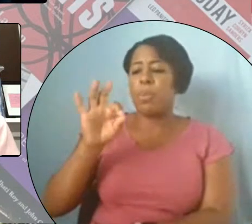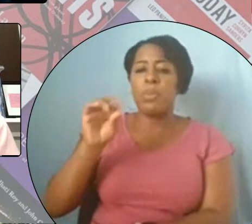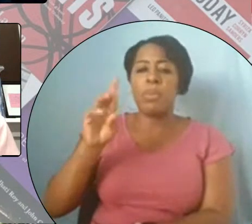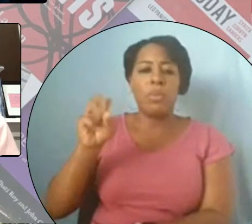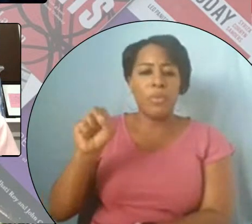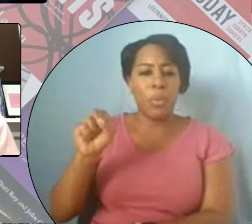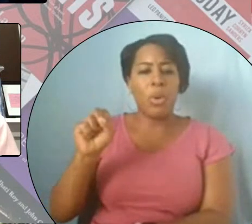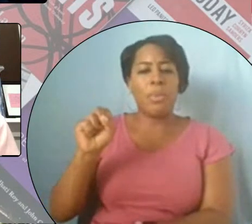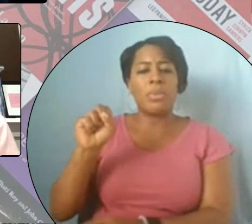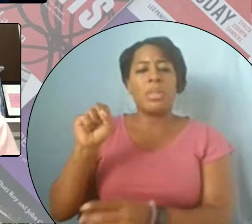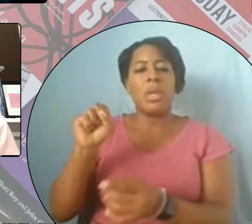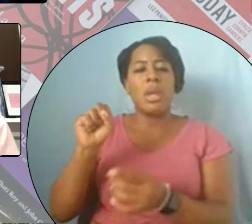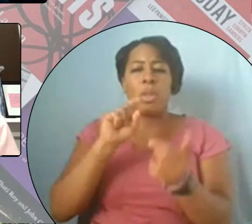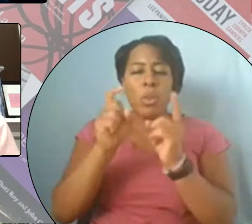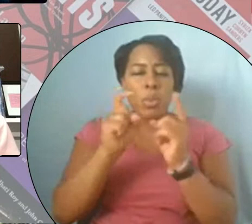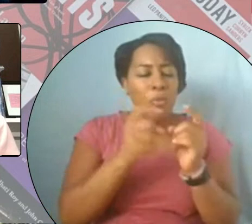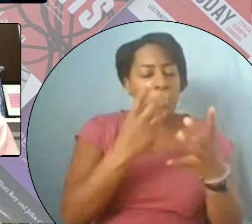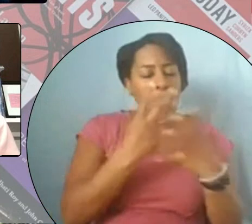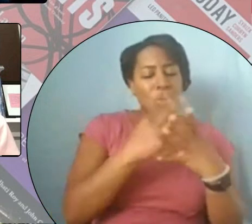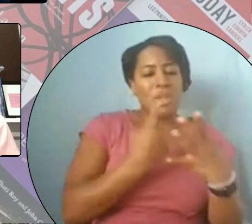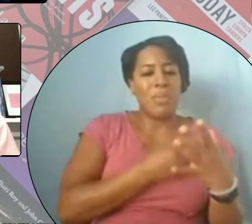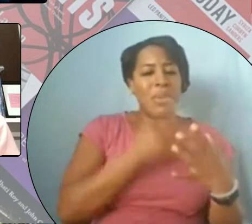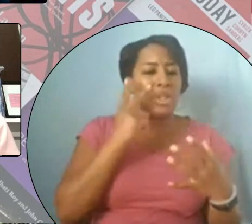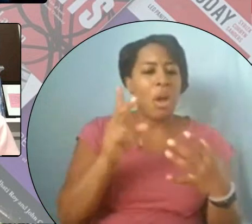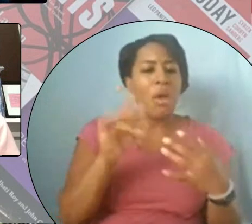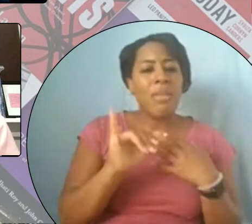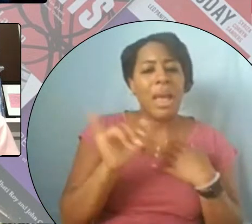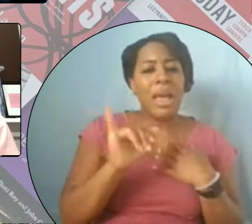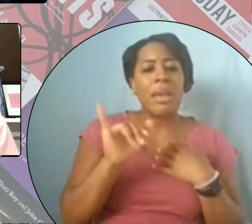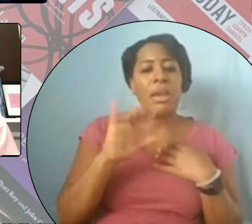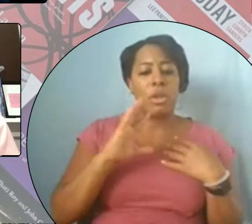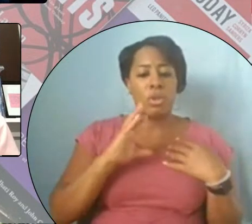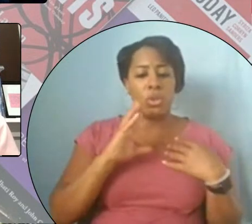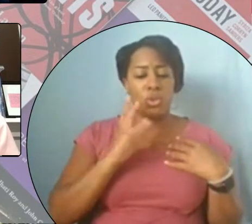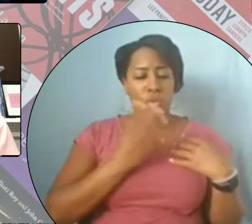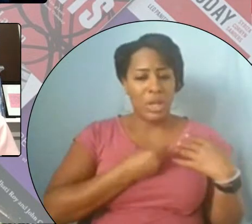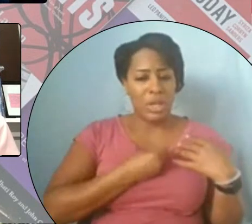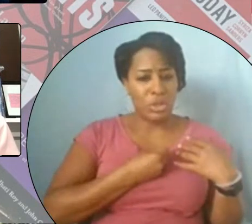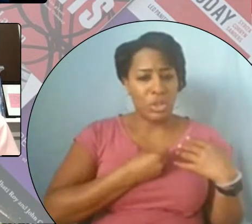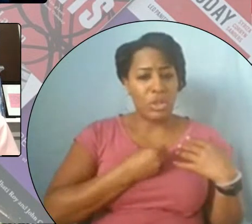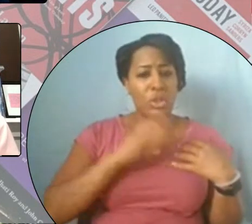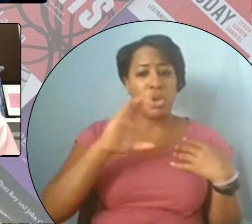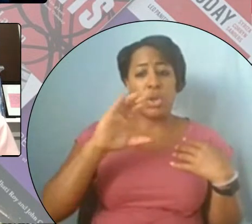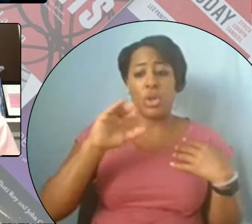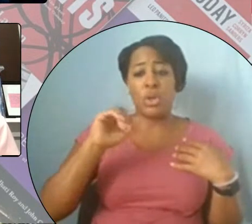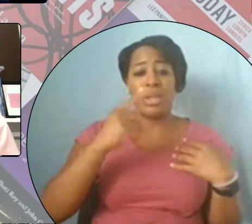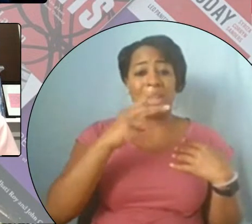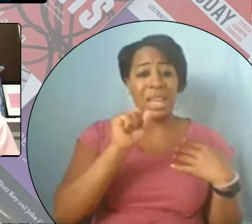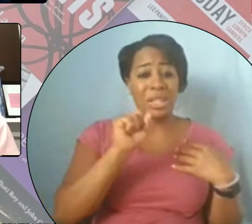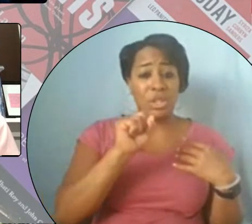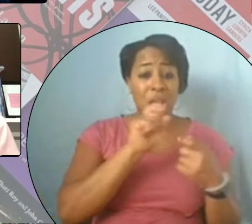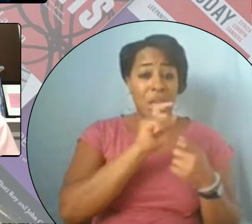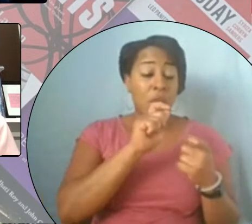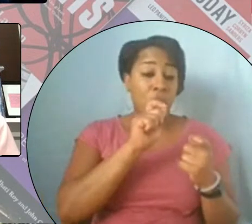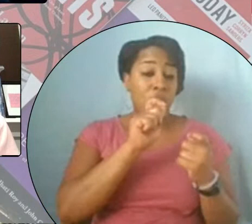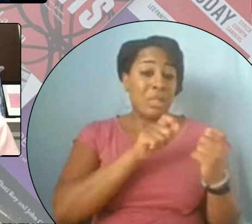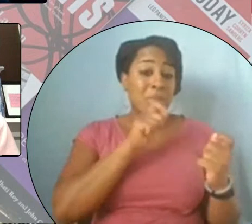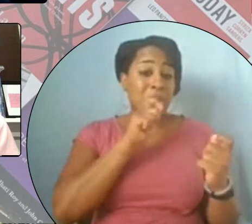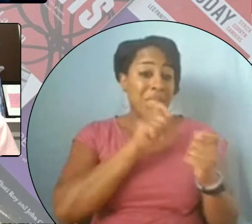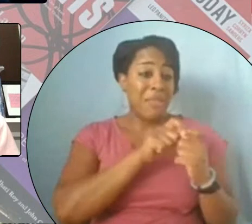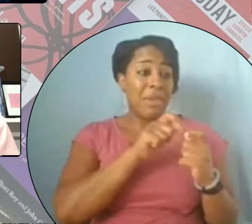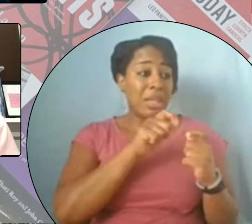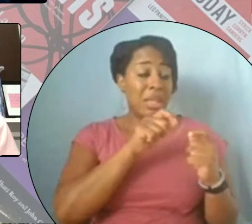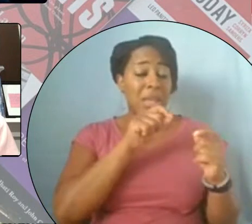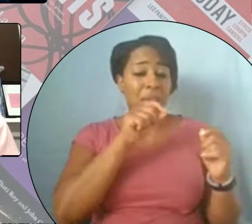years, or maybe even a little bit less, right? The gendered, transgender cages that are specifically geared supposedly for women and their children,